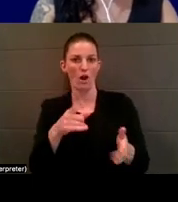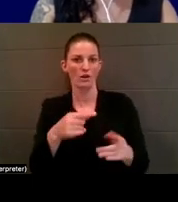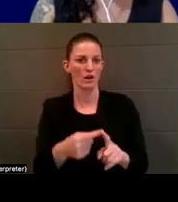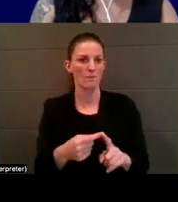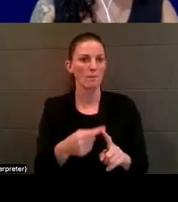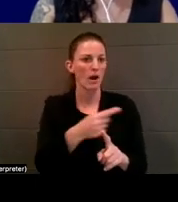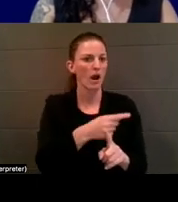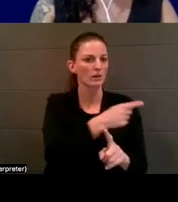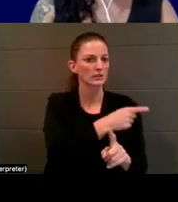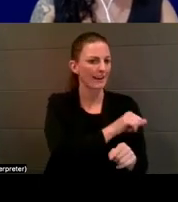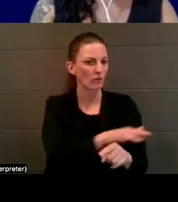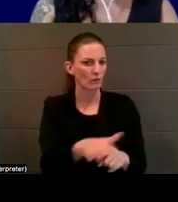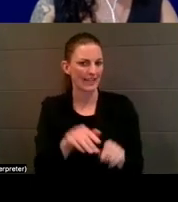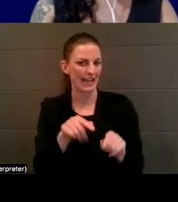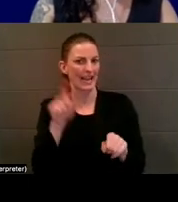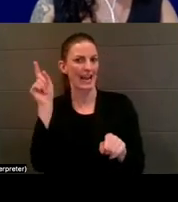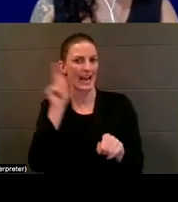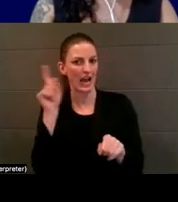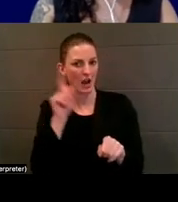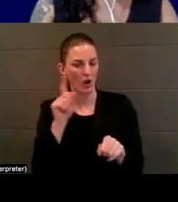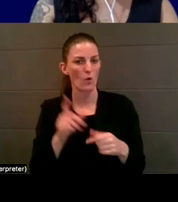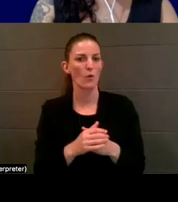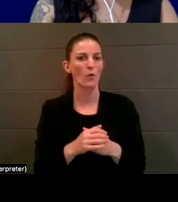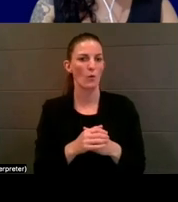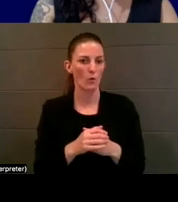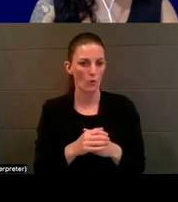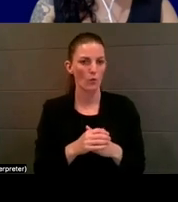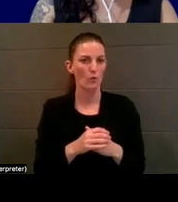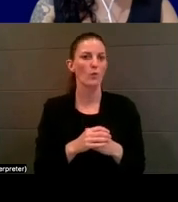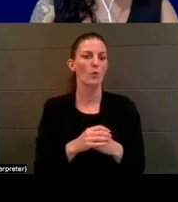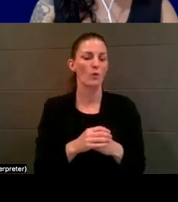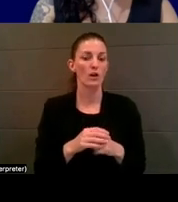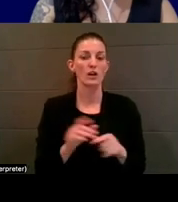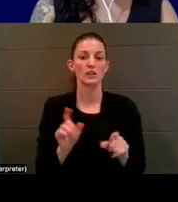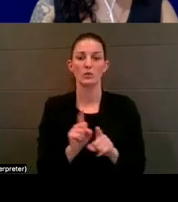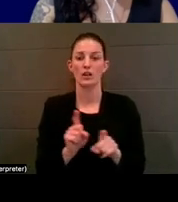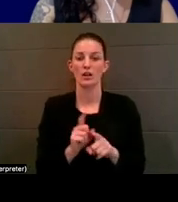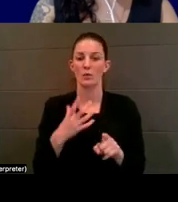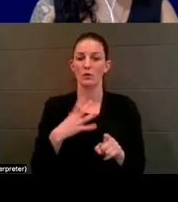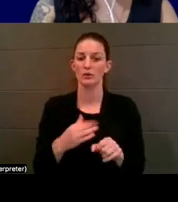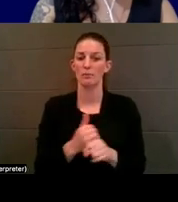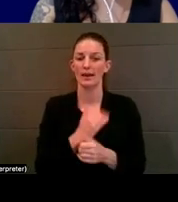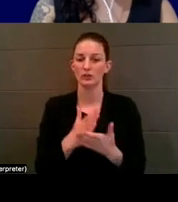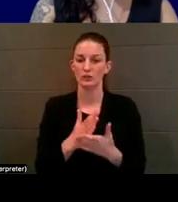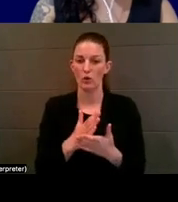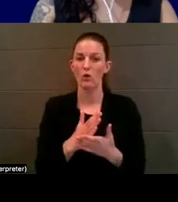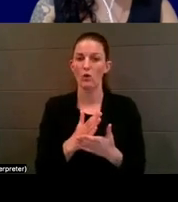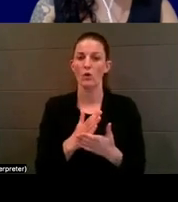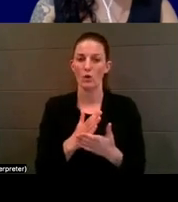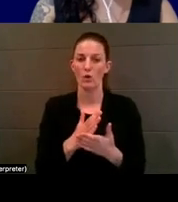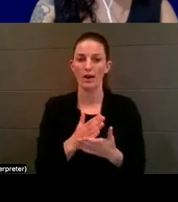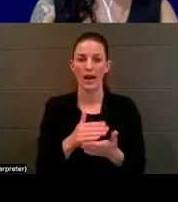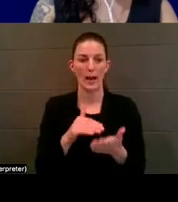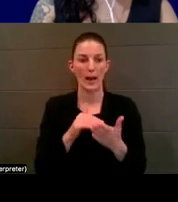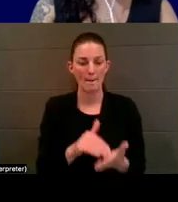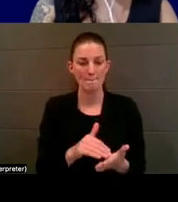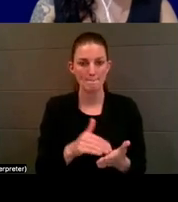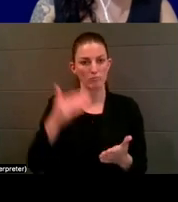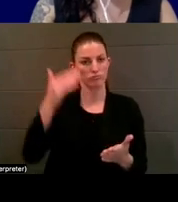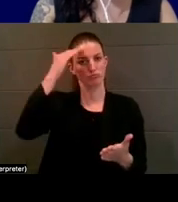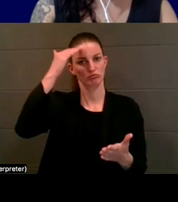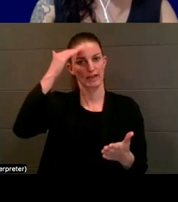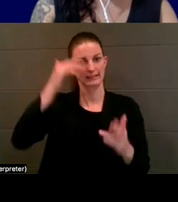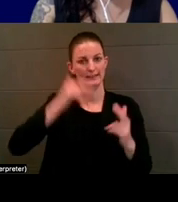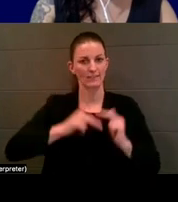at each stage of eating and drinking. An intervention ideally focuses on the creation of new and functional patterns to support safety and